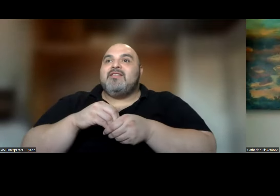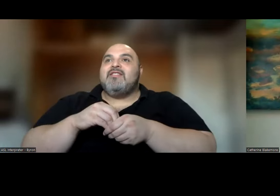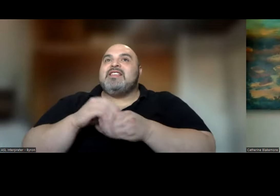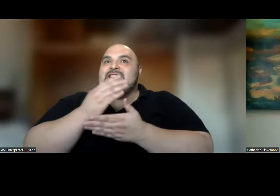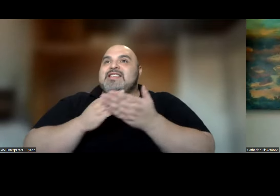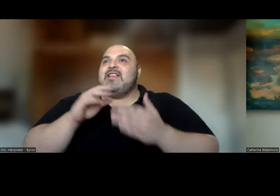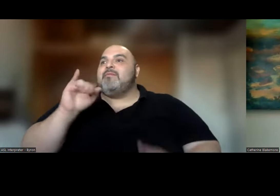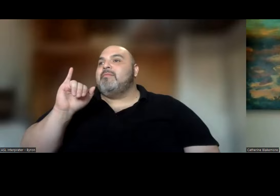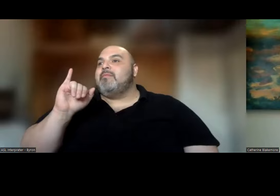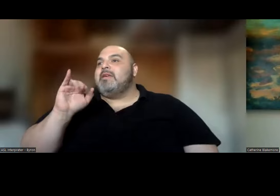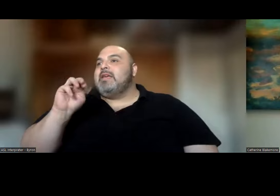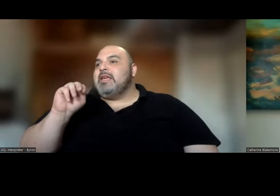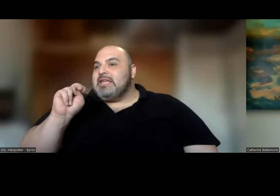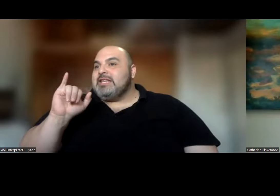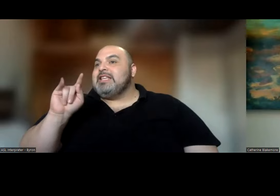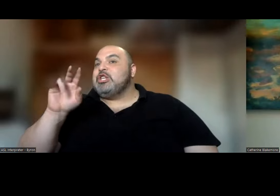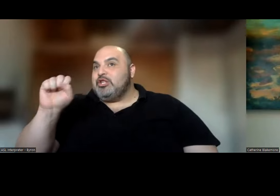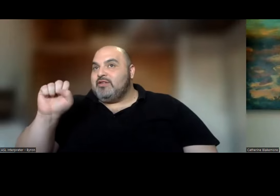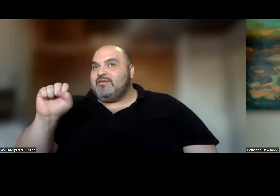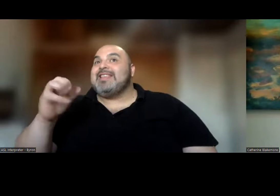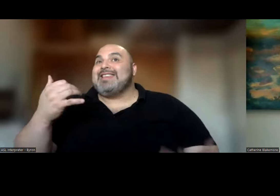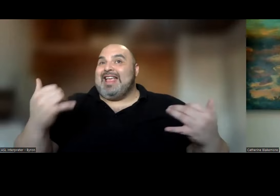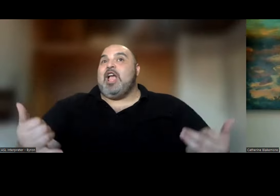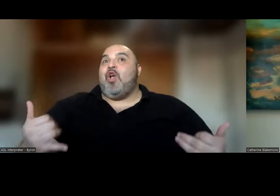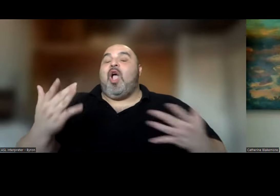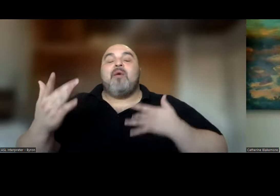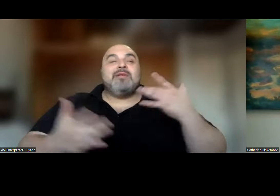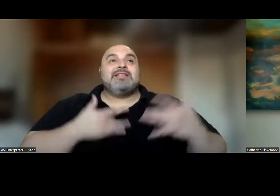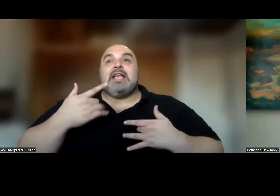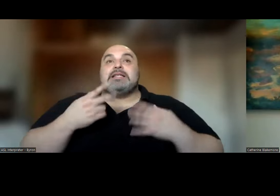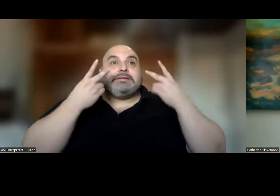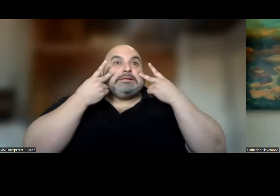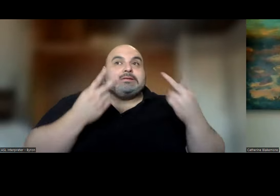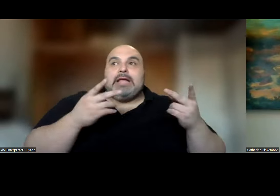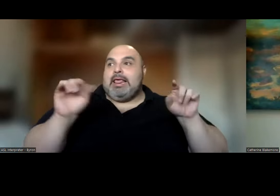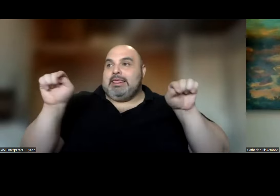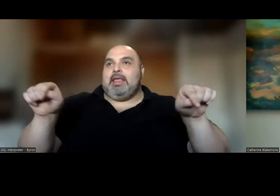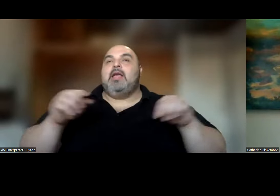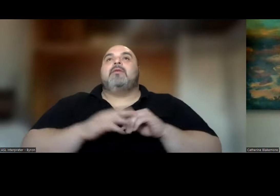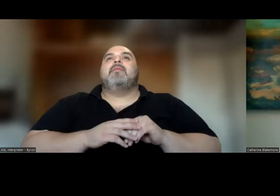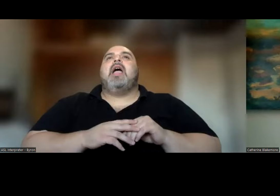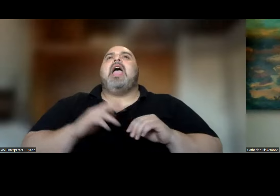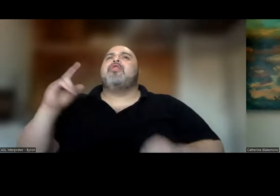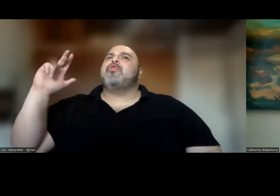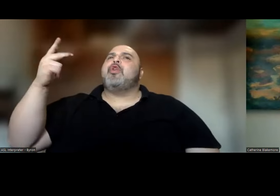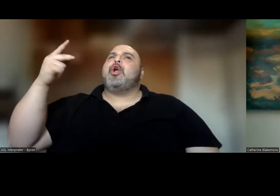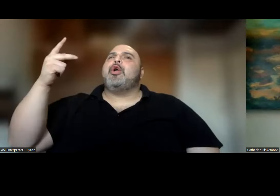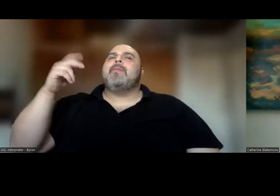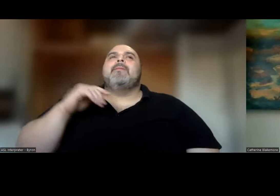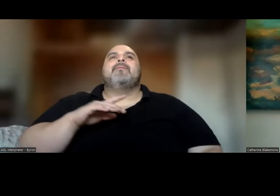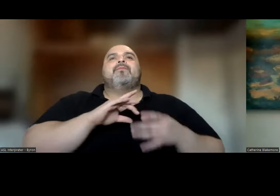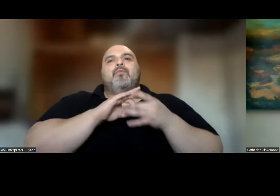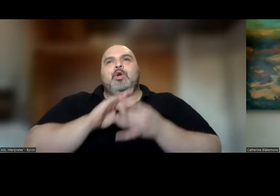are on the table now. And I'm really excited to see that. And thirdly, with regard to